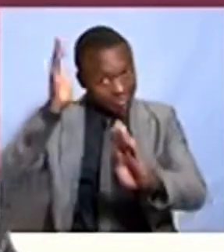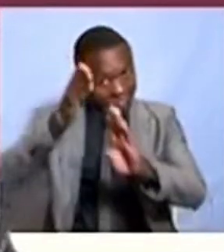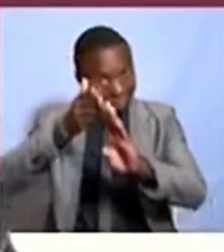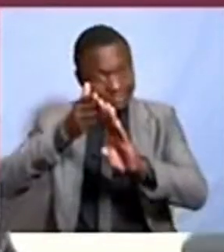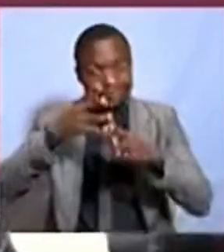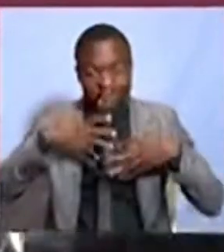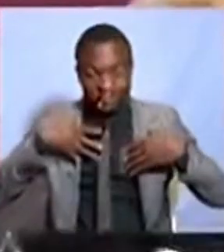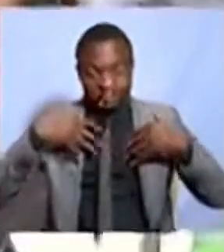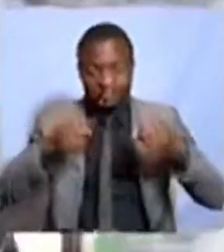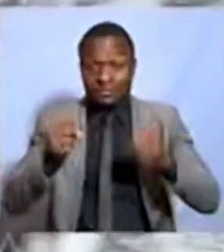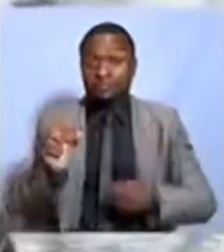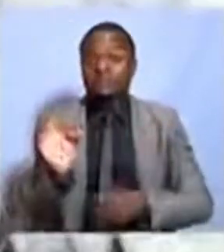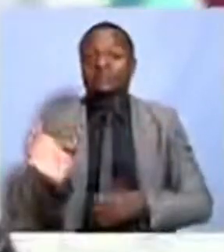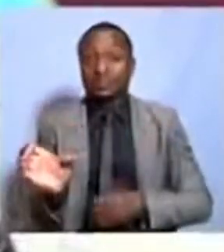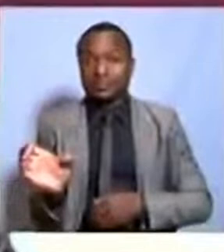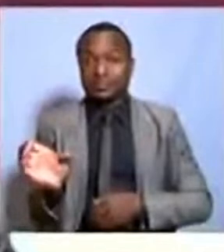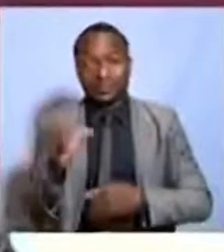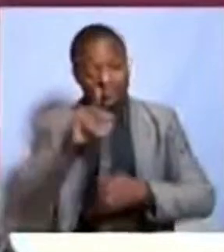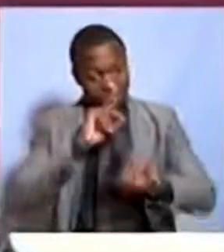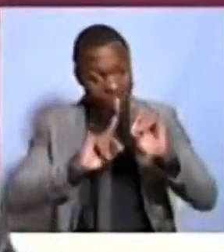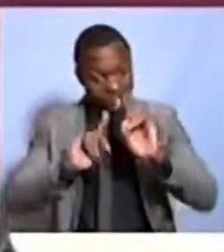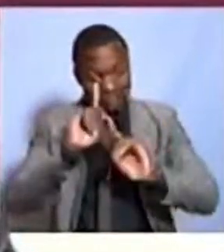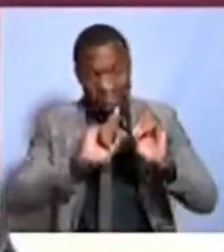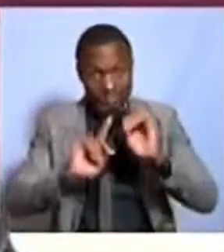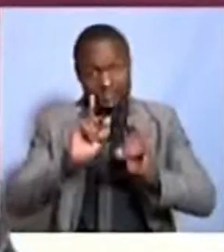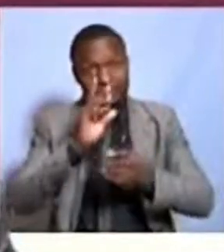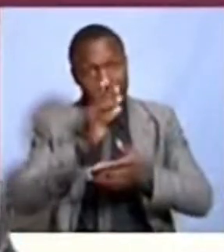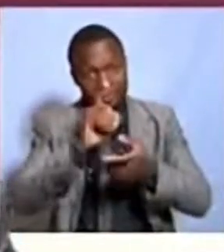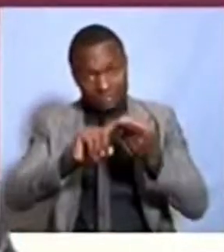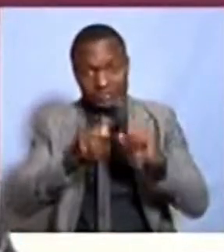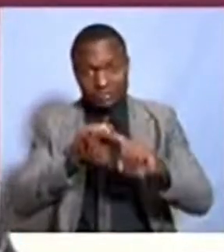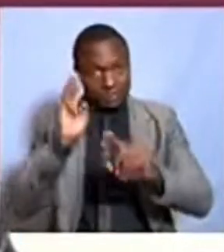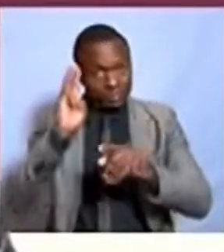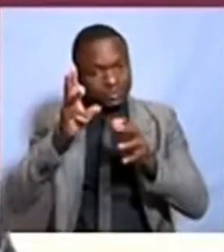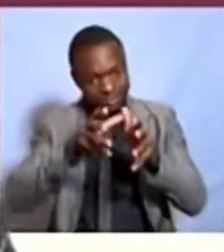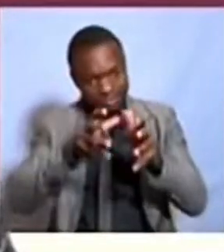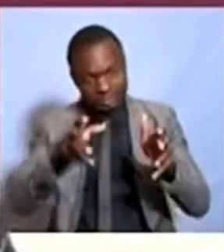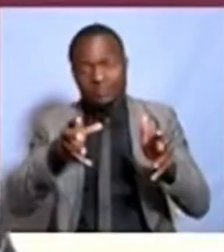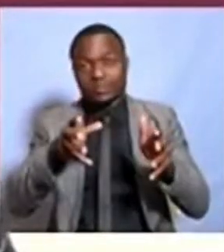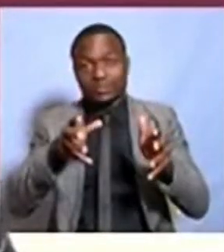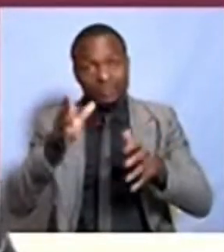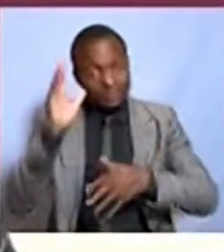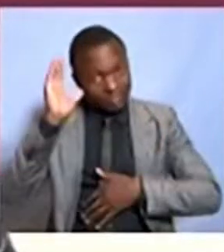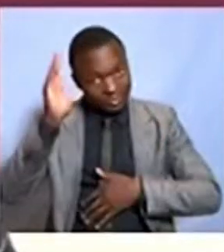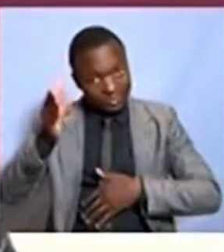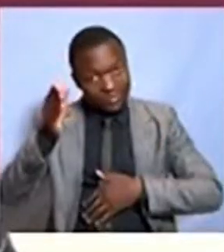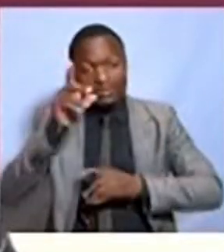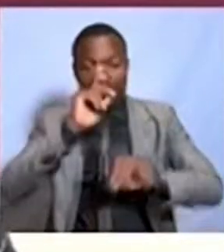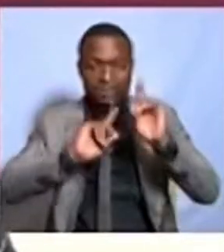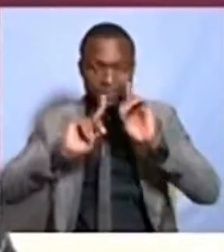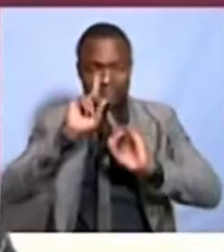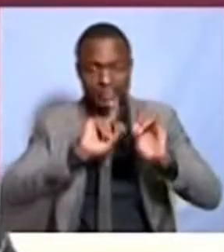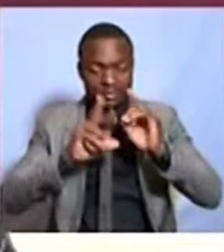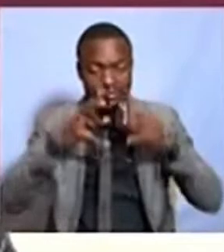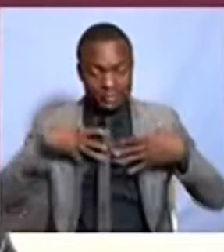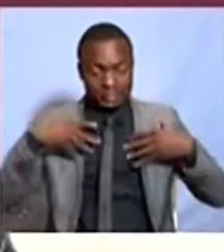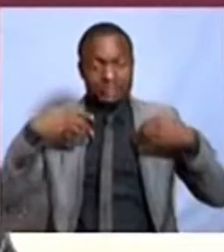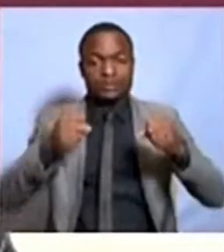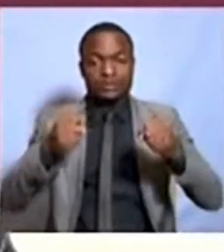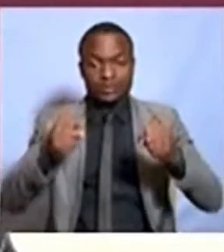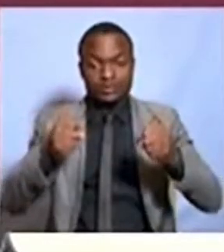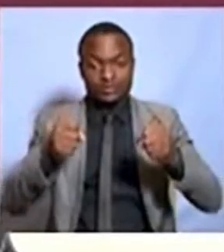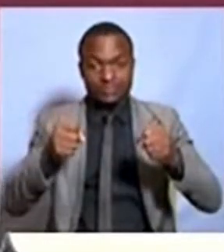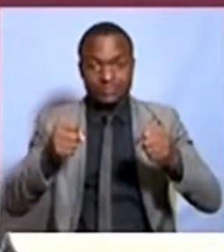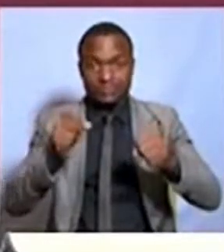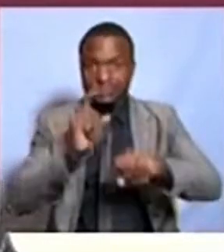health sector. That's just to touch base. I'm sure my colleague will expand further when discussing health when that section